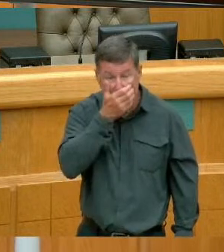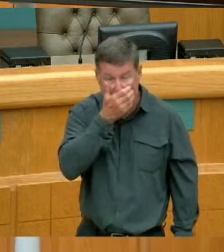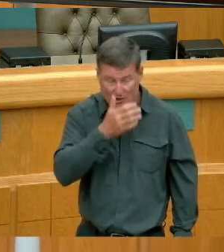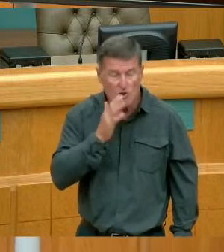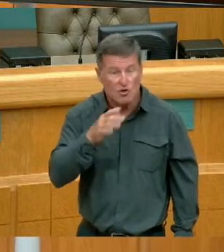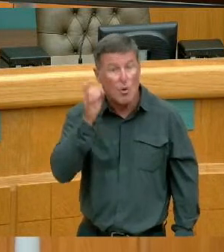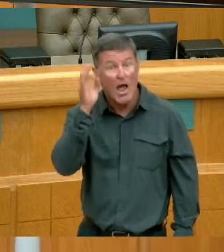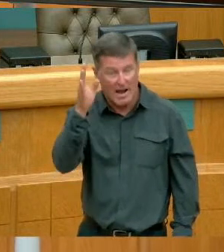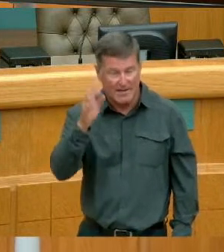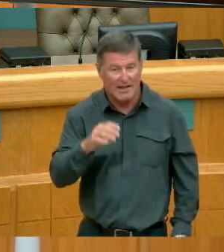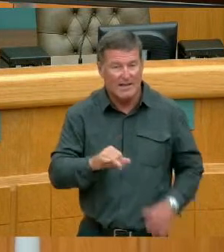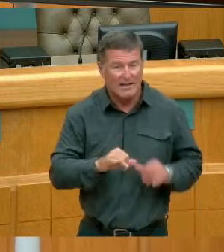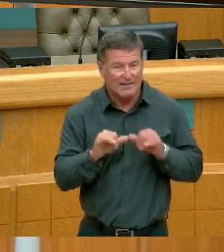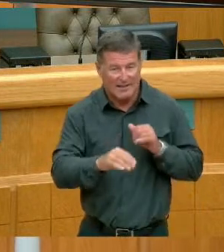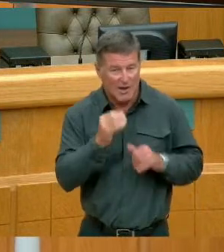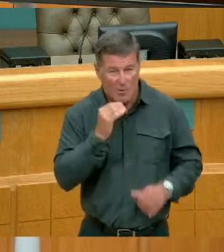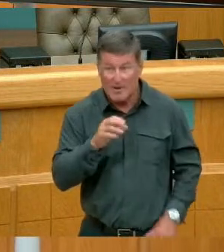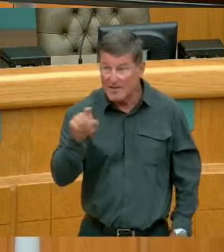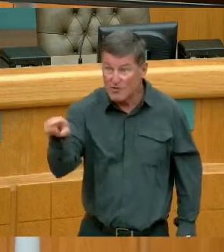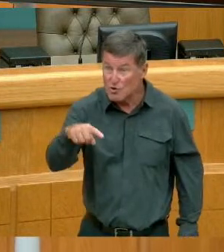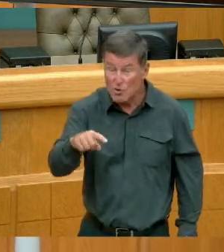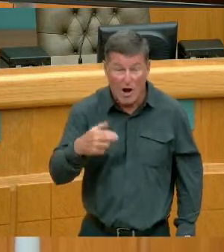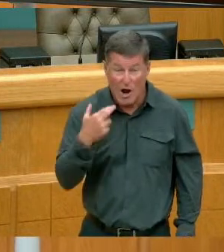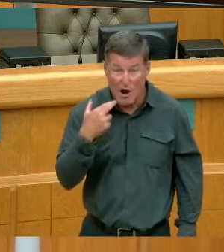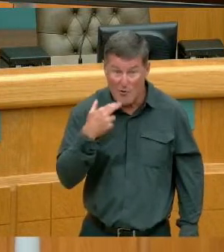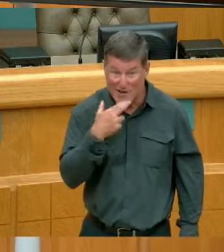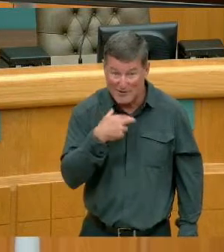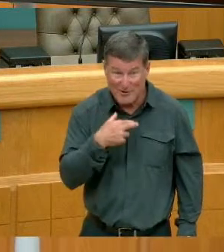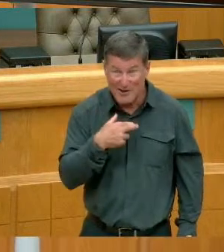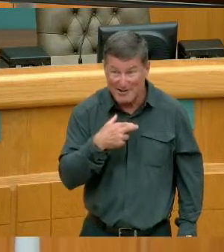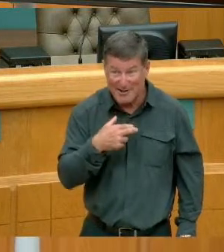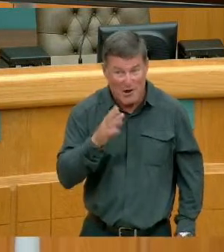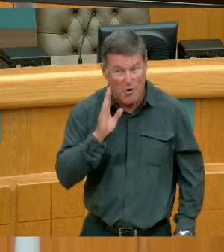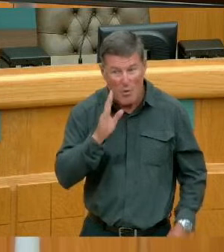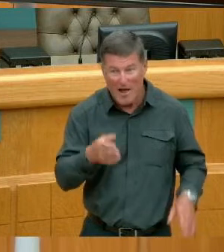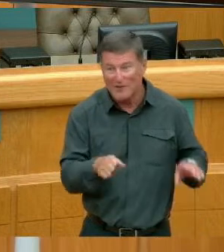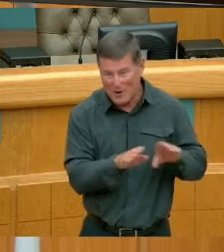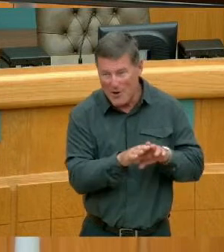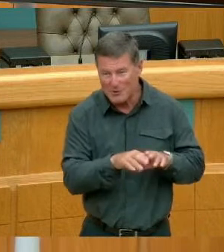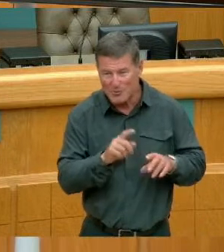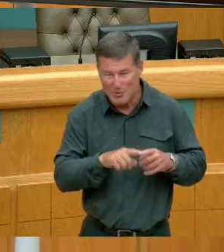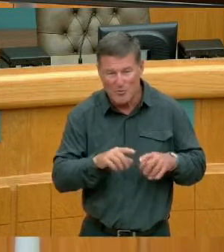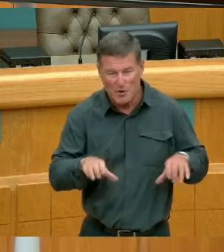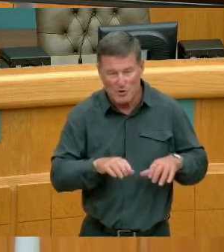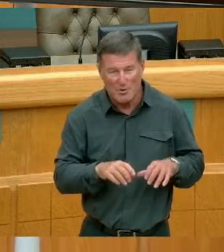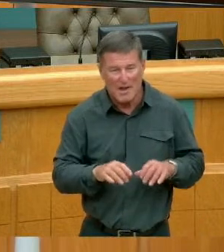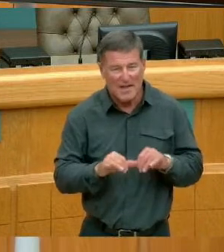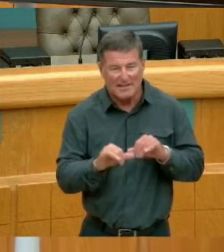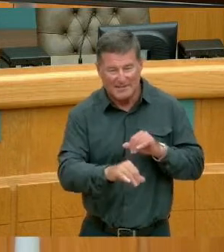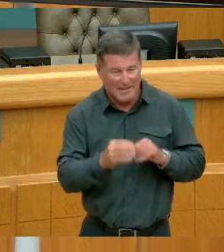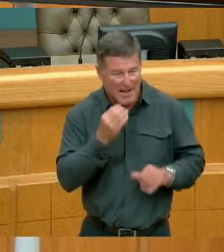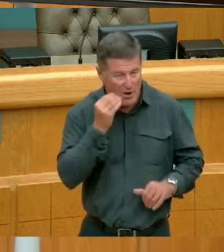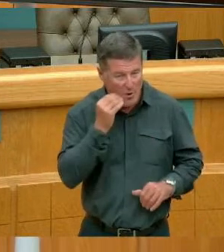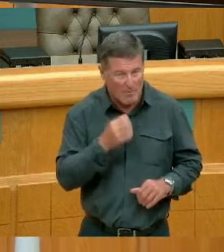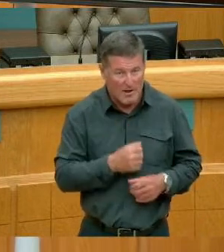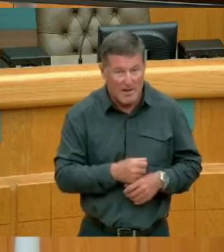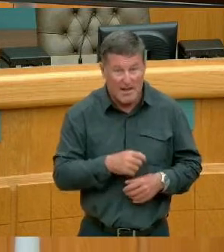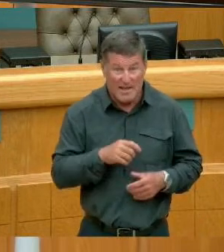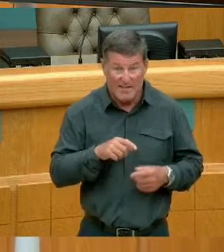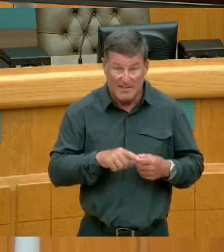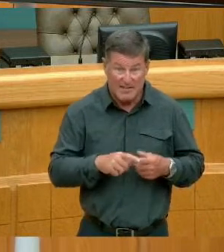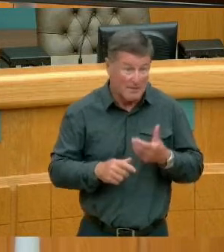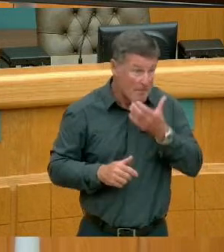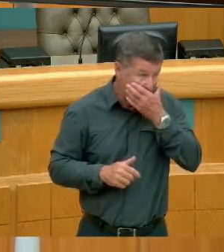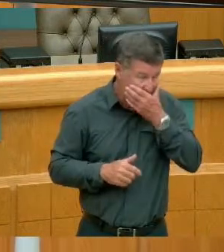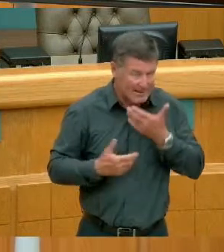a restaurant, you don't like this, you're going to hate it when your restaurant's closed. Please help by making this the lesser of